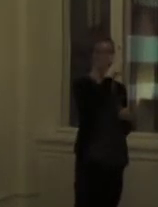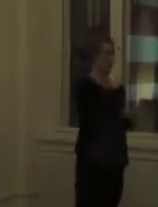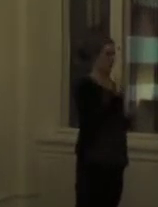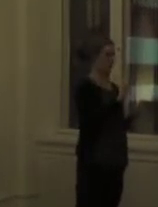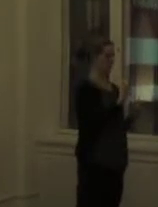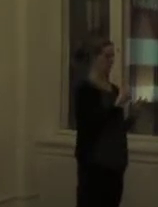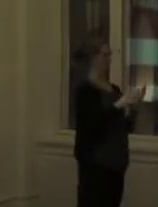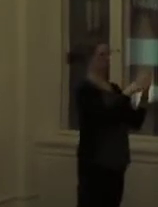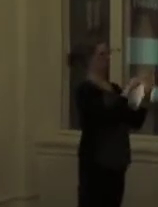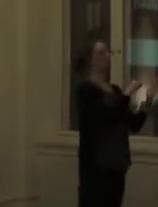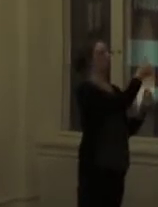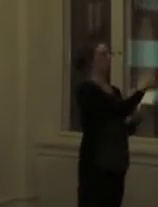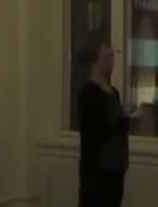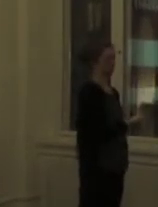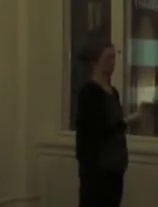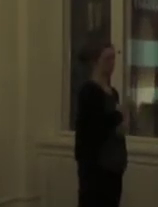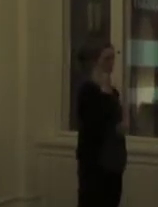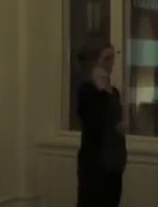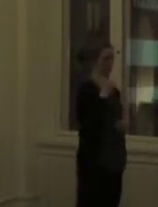website.